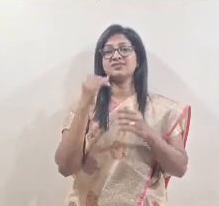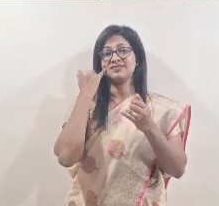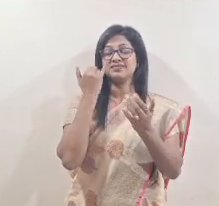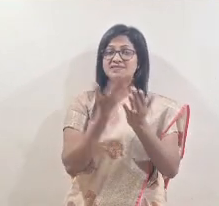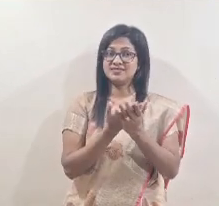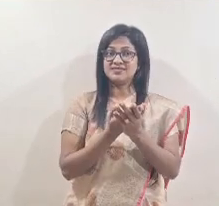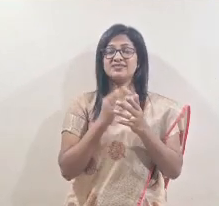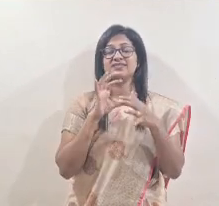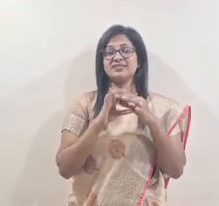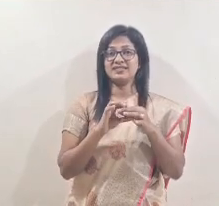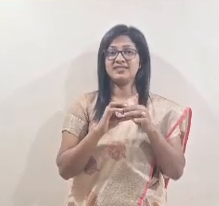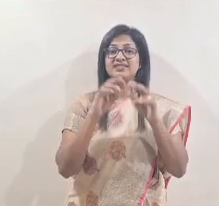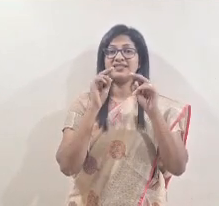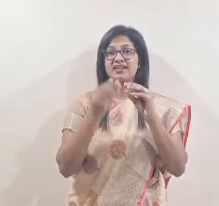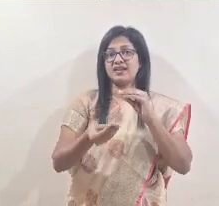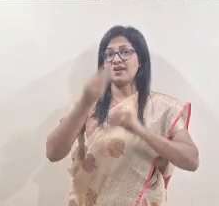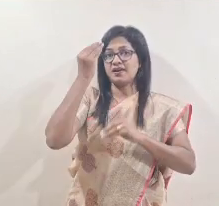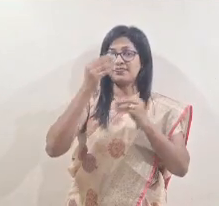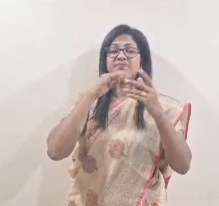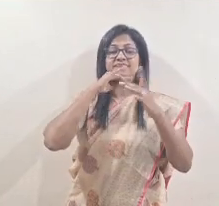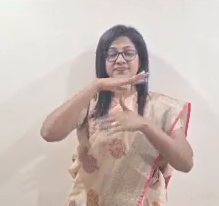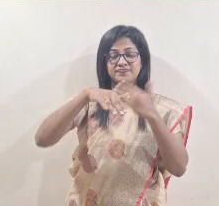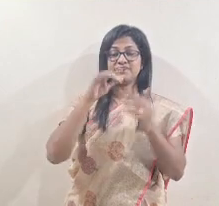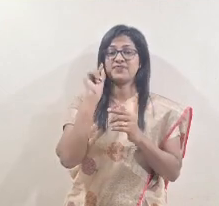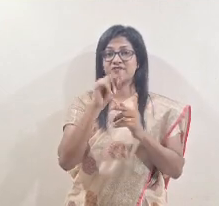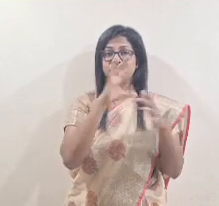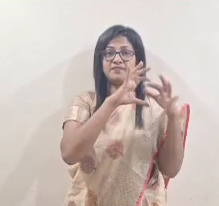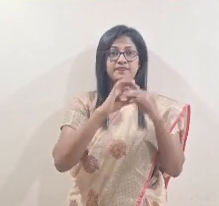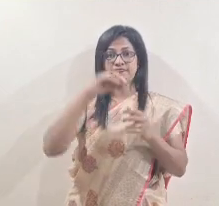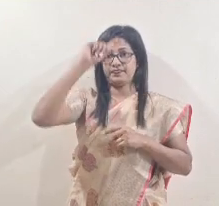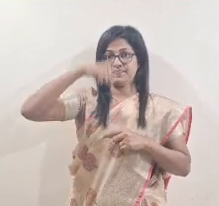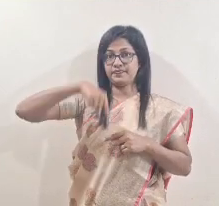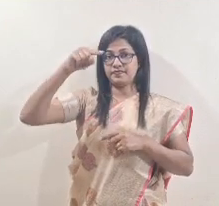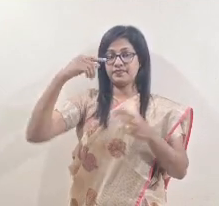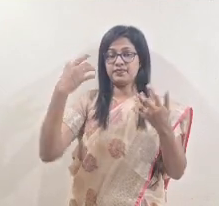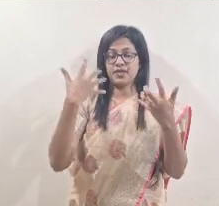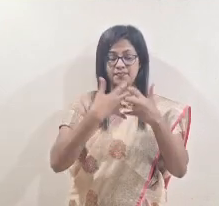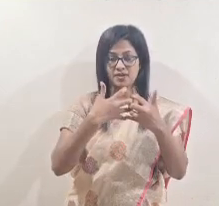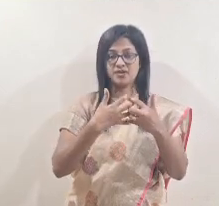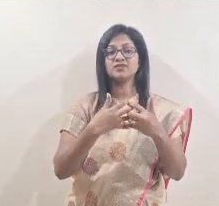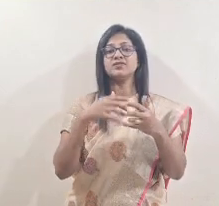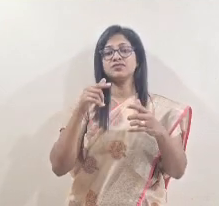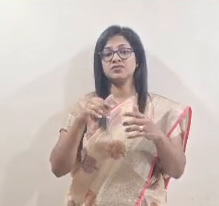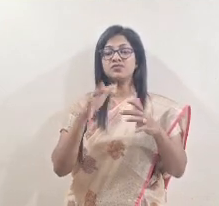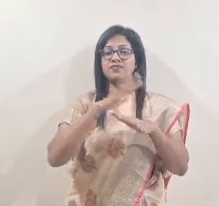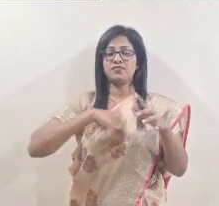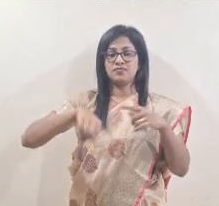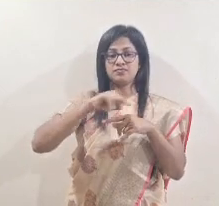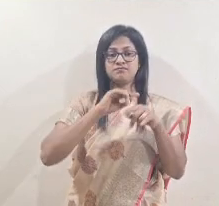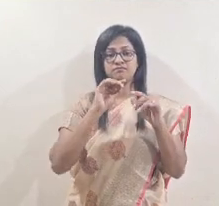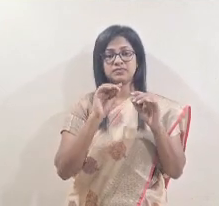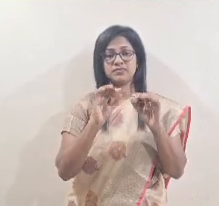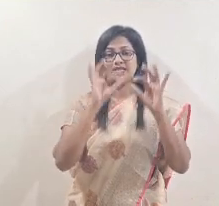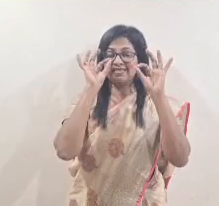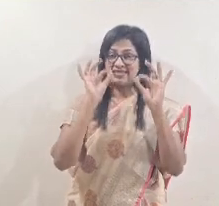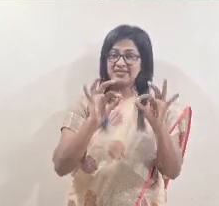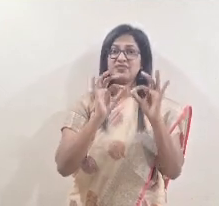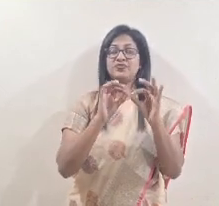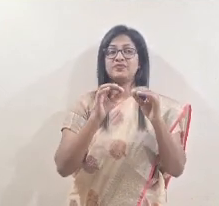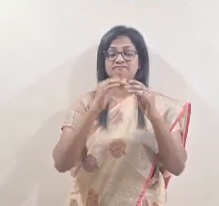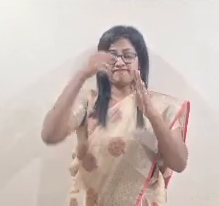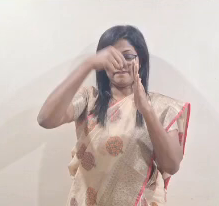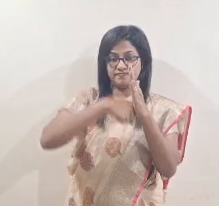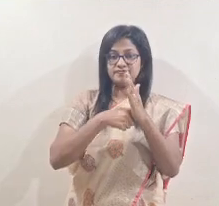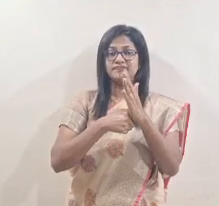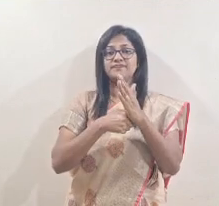to just update the emission factors based on the Indian context. So that we can have an accurate or a detailed estimate of all